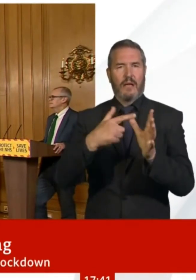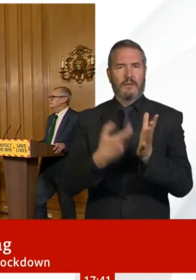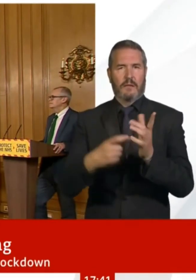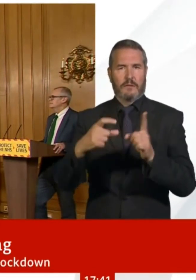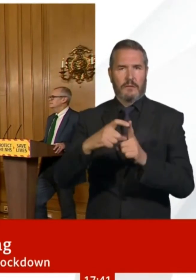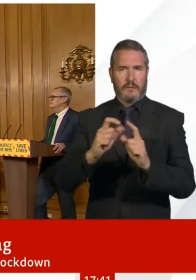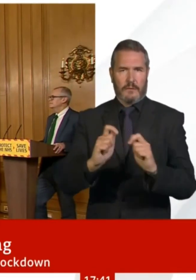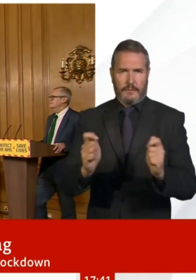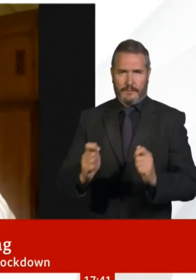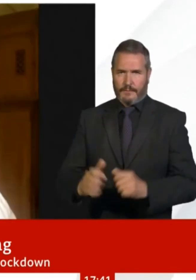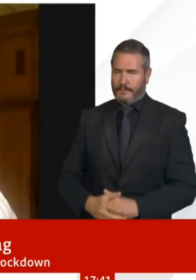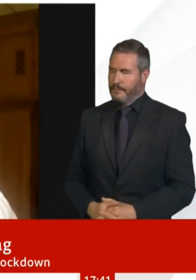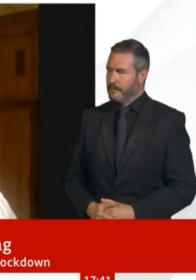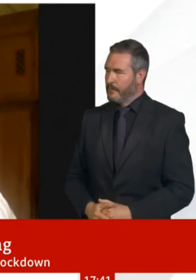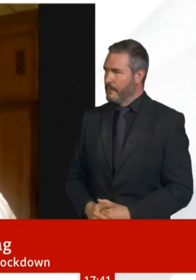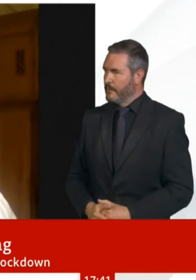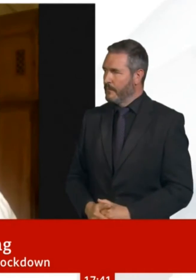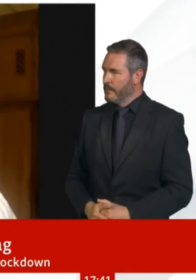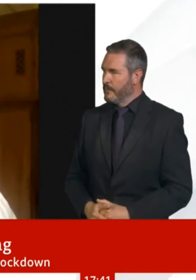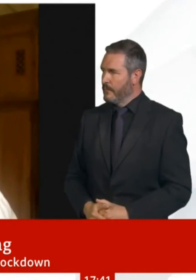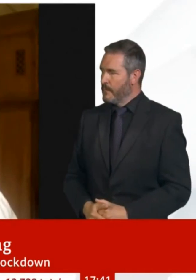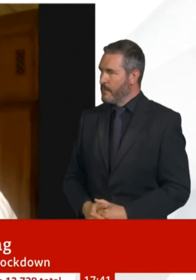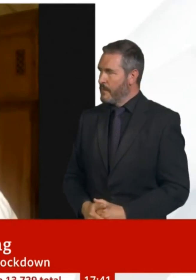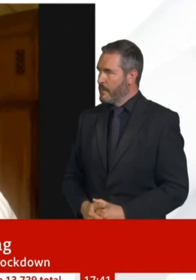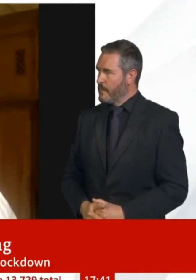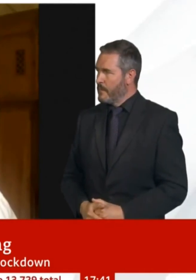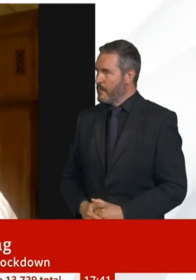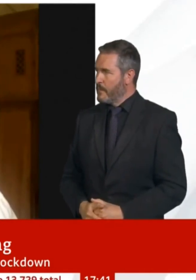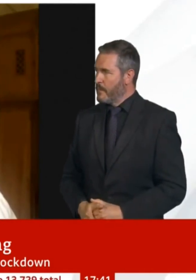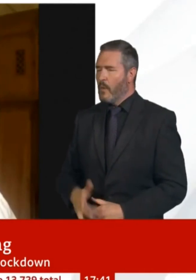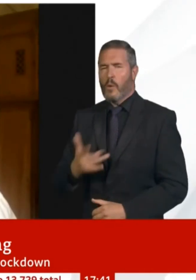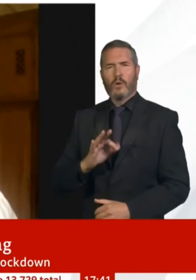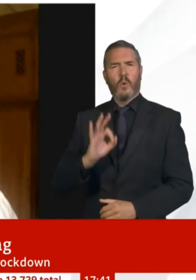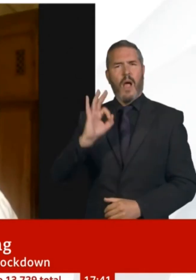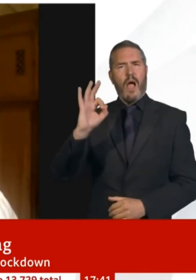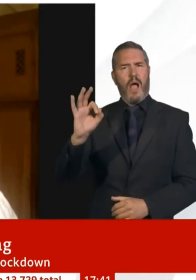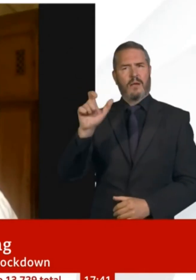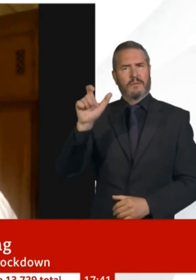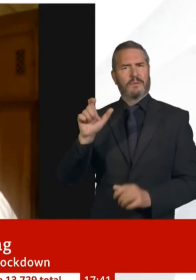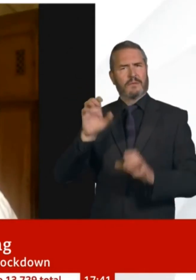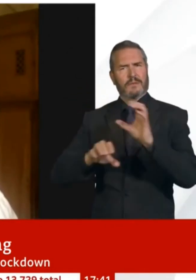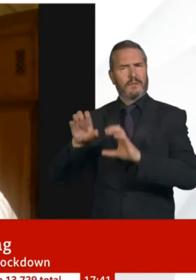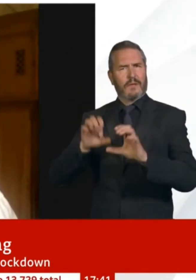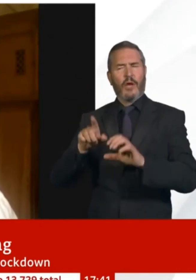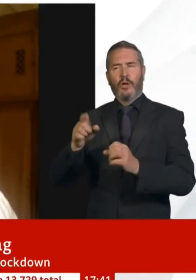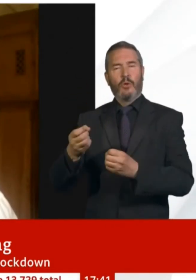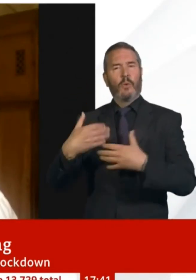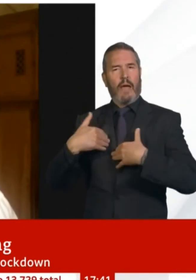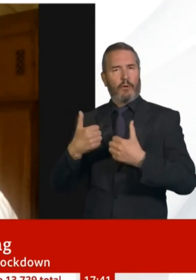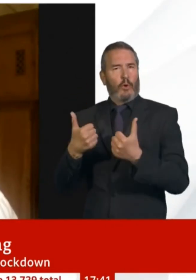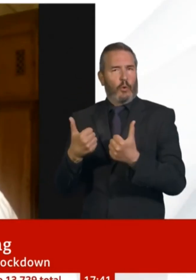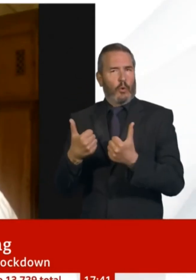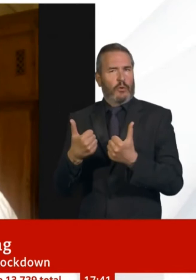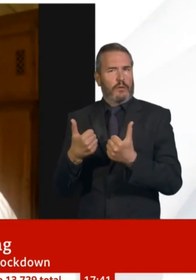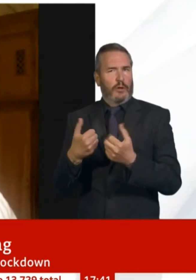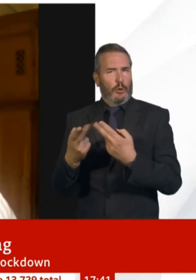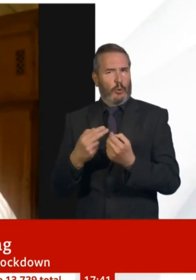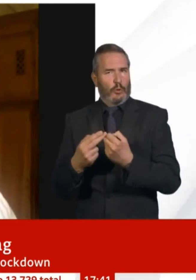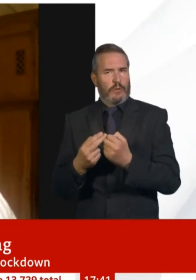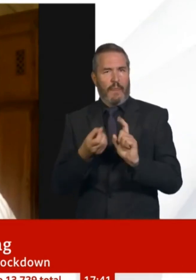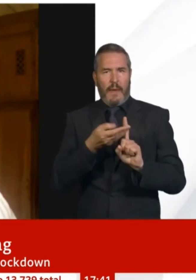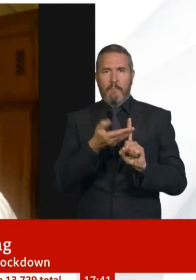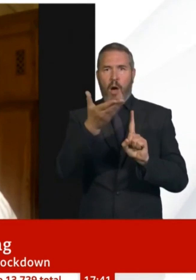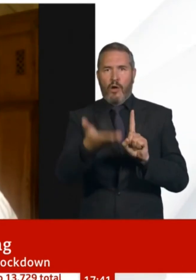Thank you, First Secretary. Can I ask Sir Patrick, following up on what you said earlier, you gave us the very good news that R is less than 1 in